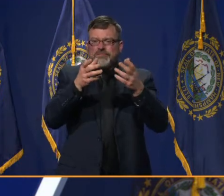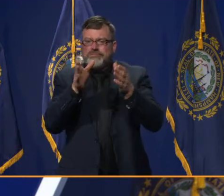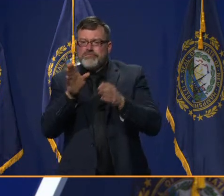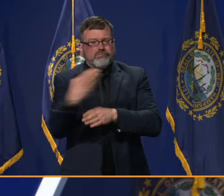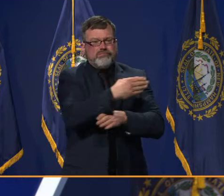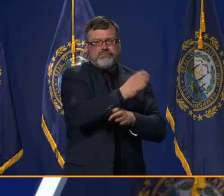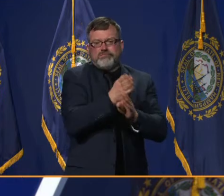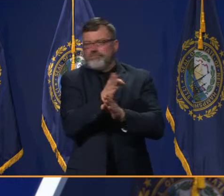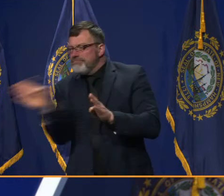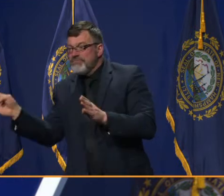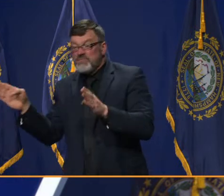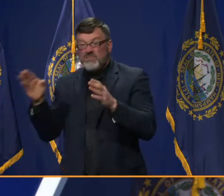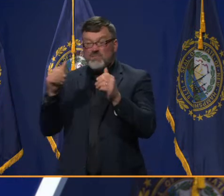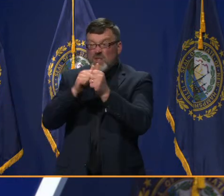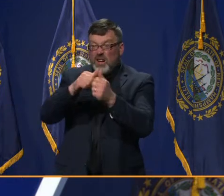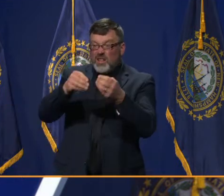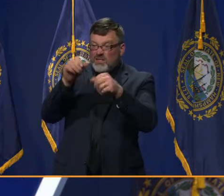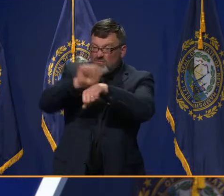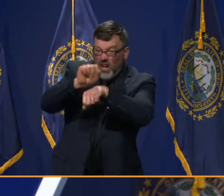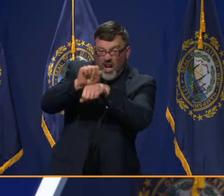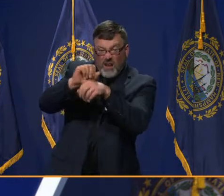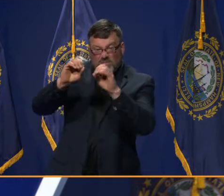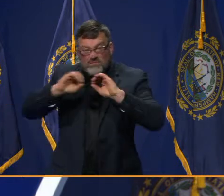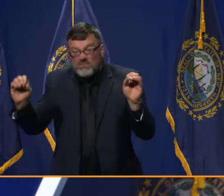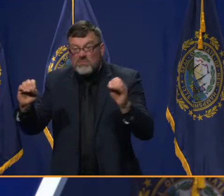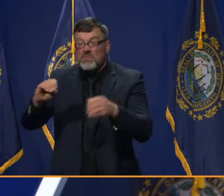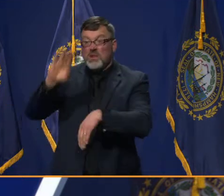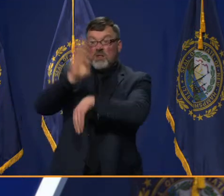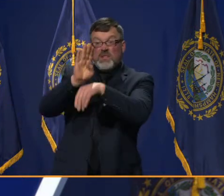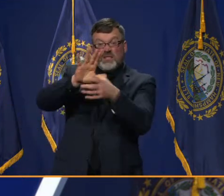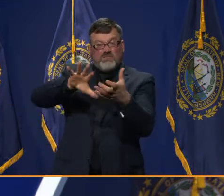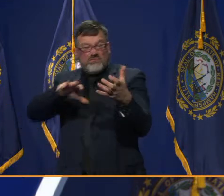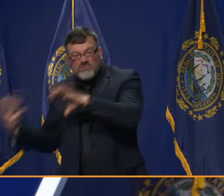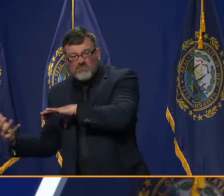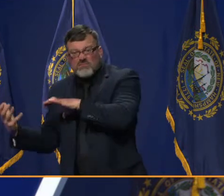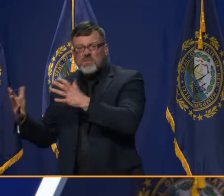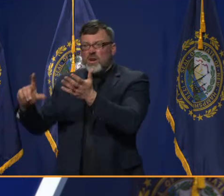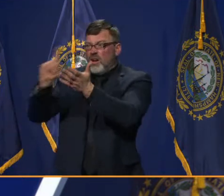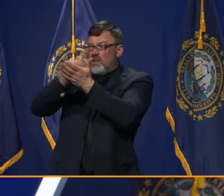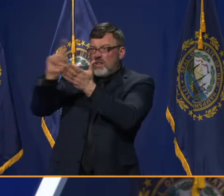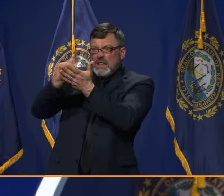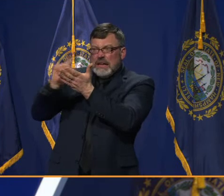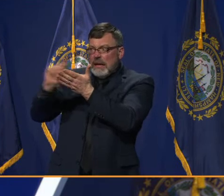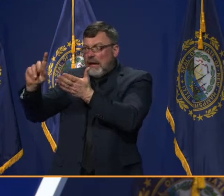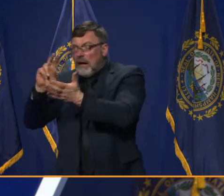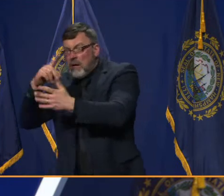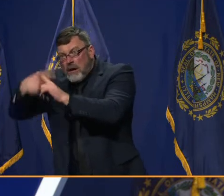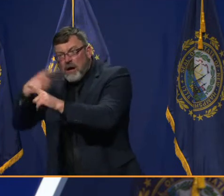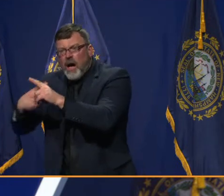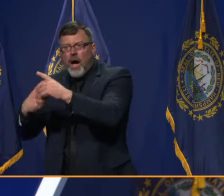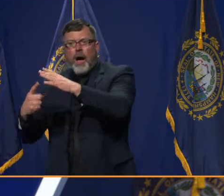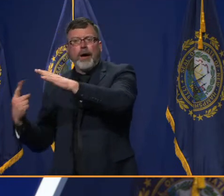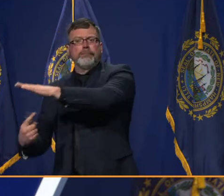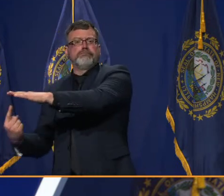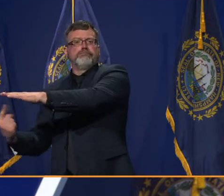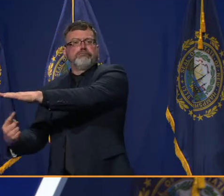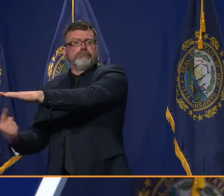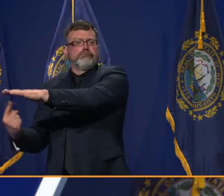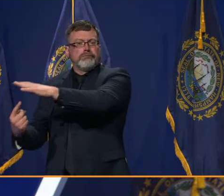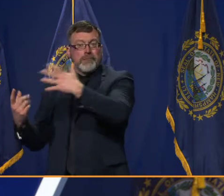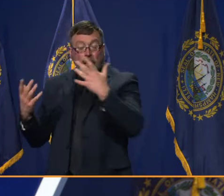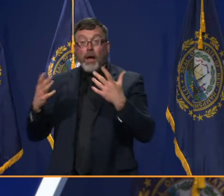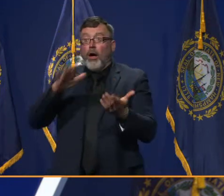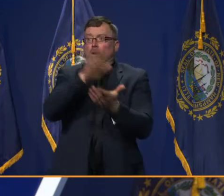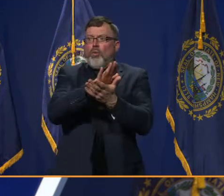upended, weeks and sometimes months of isolation, massive disruptions in school and education. But in this